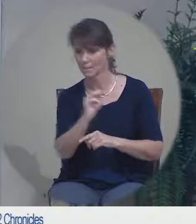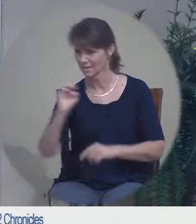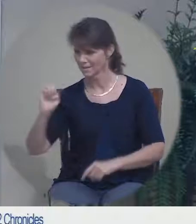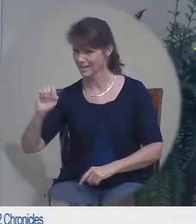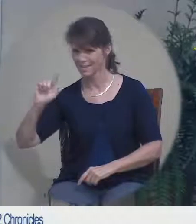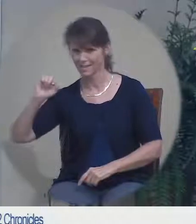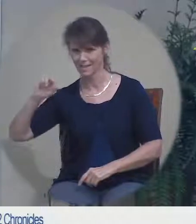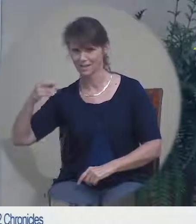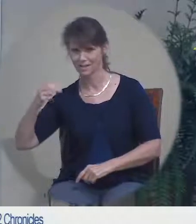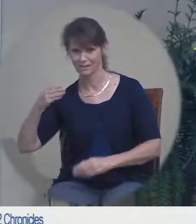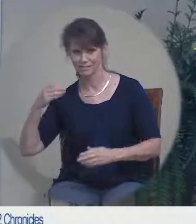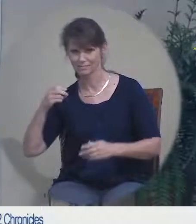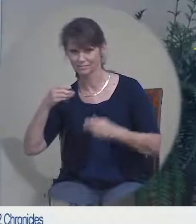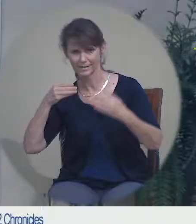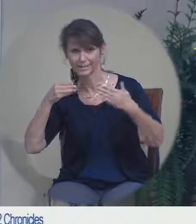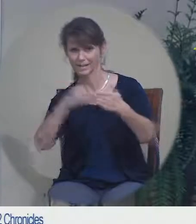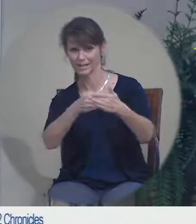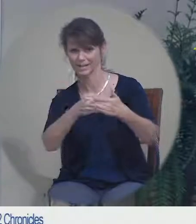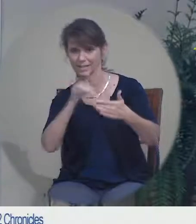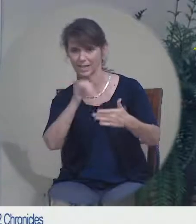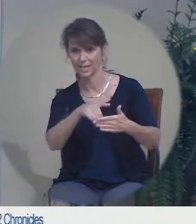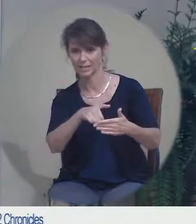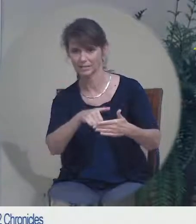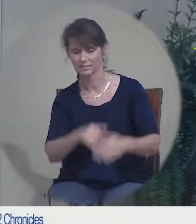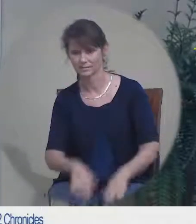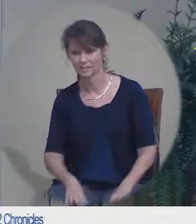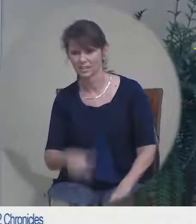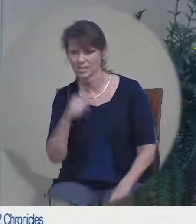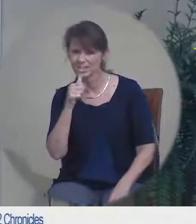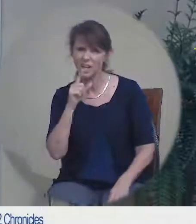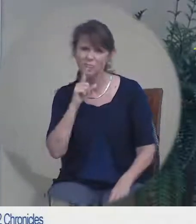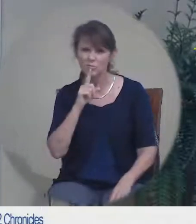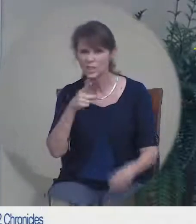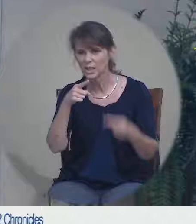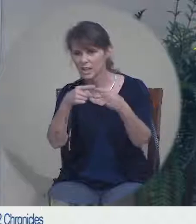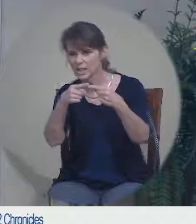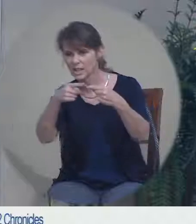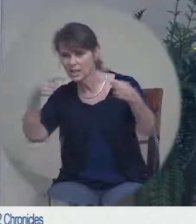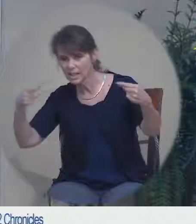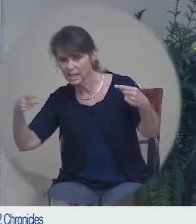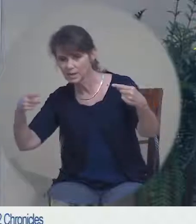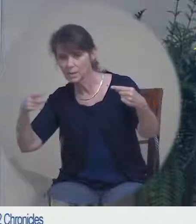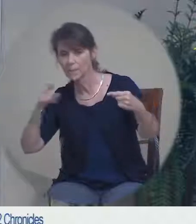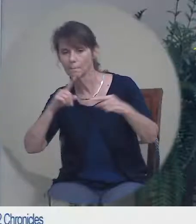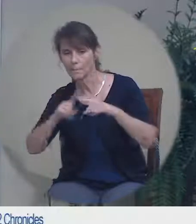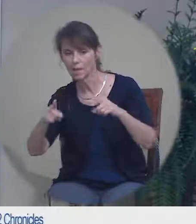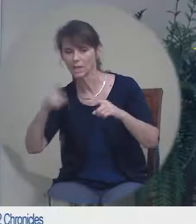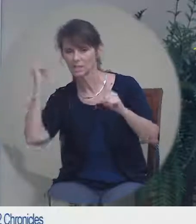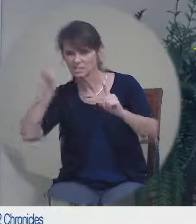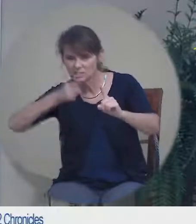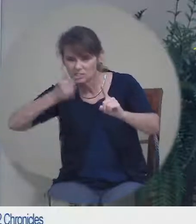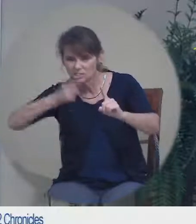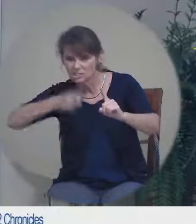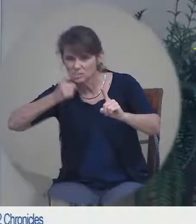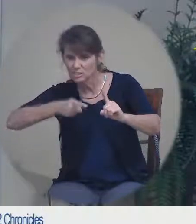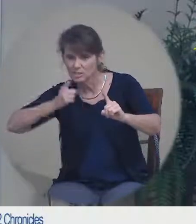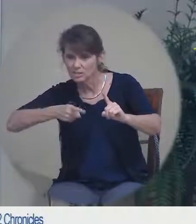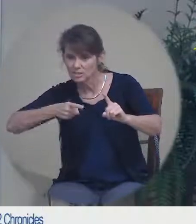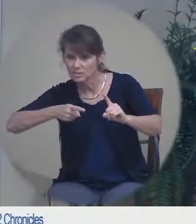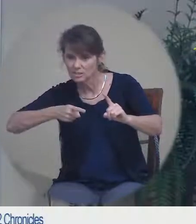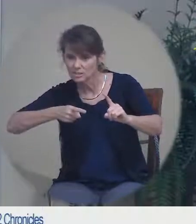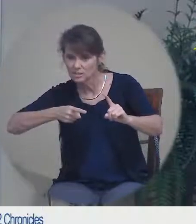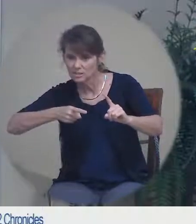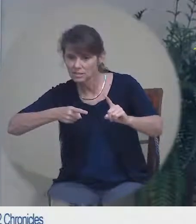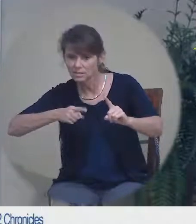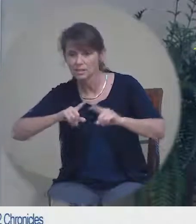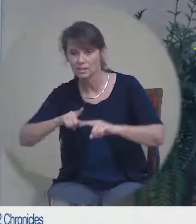enemy, at least not his enemy as much as the one who rebuked him and admonished him and exhorted him. But when he hears